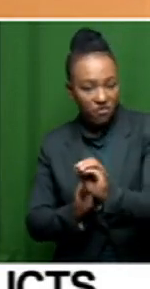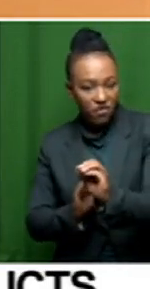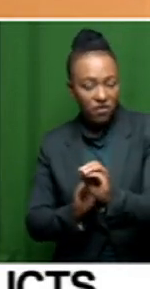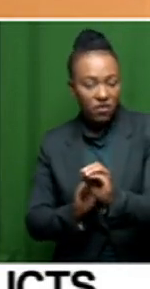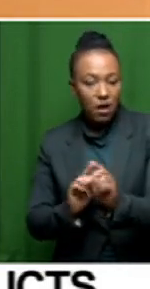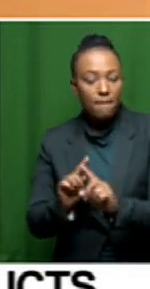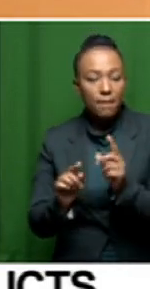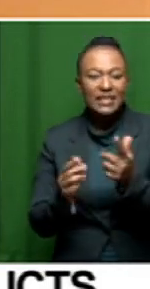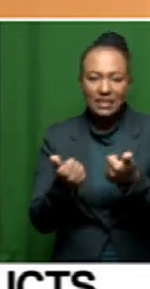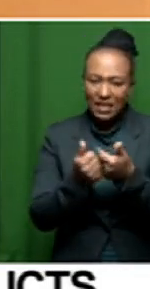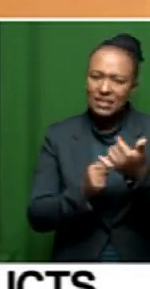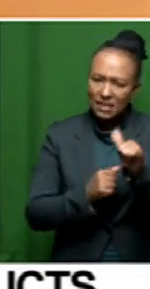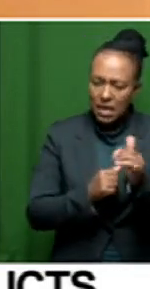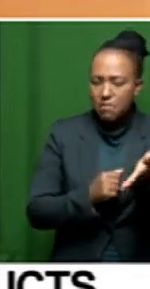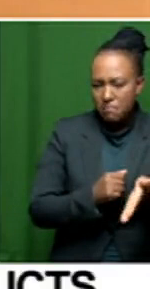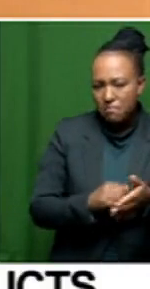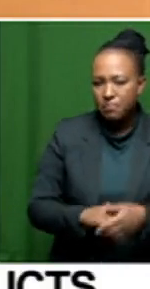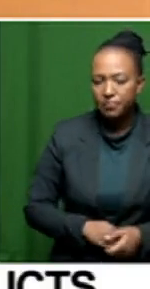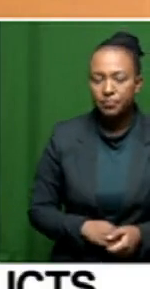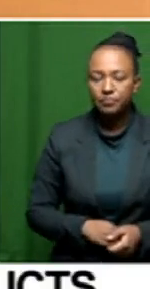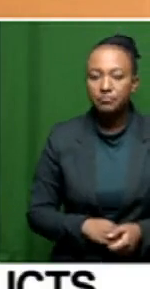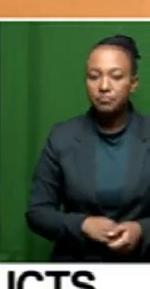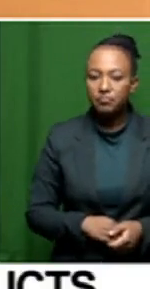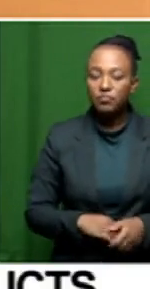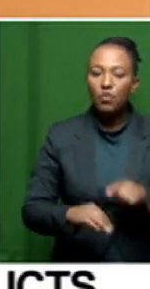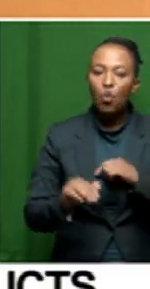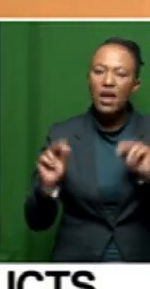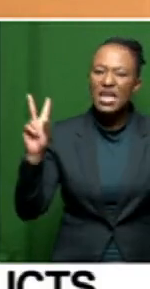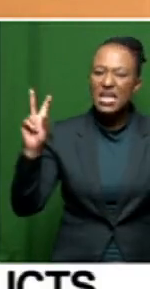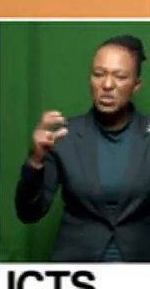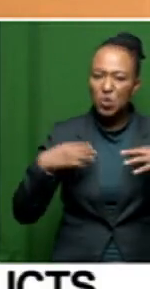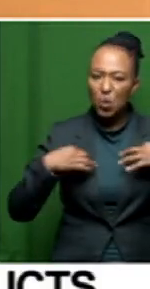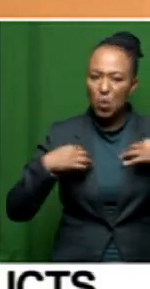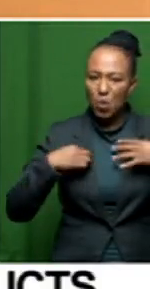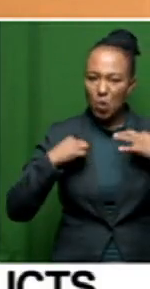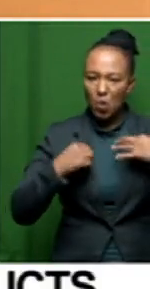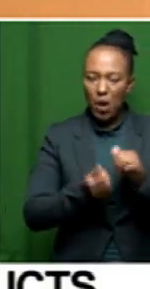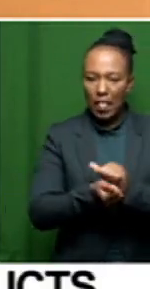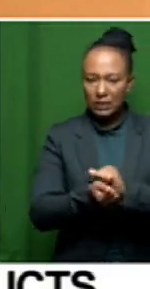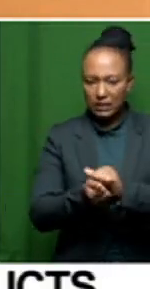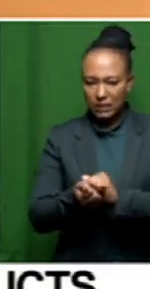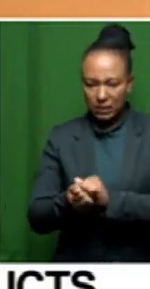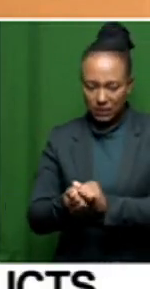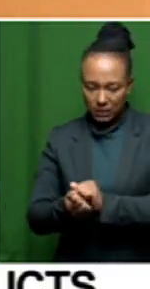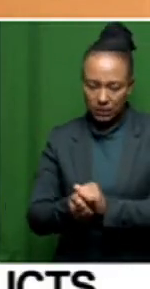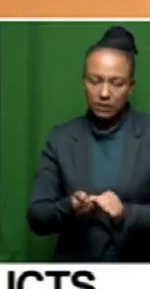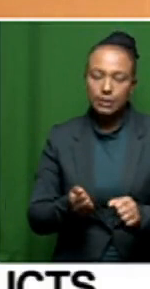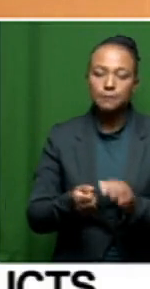are still having challenges. One, the issue of the laundry, the issue of